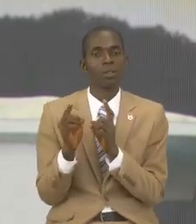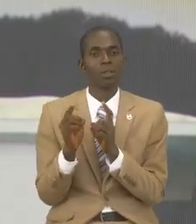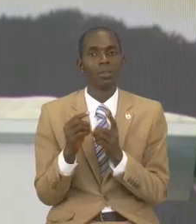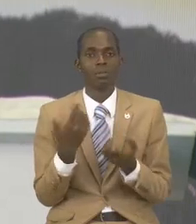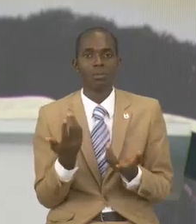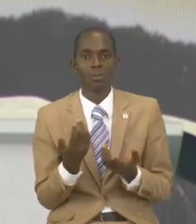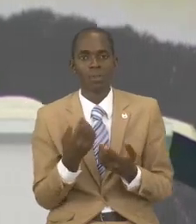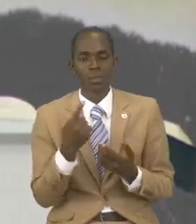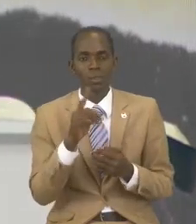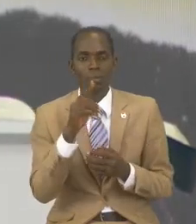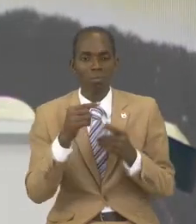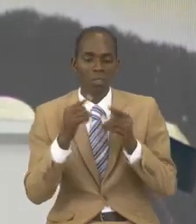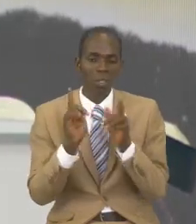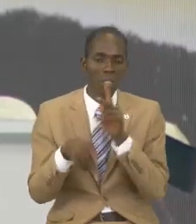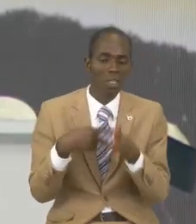malice,